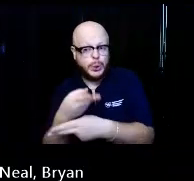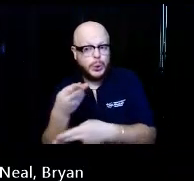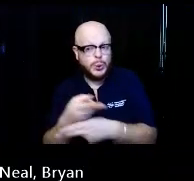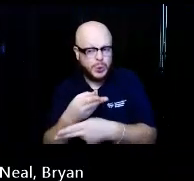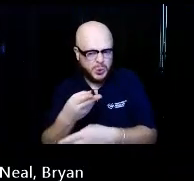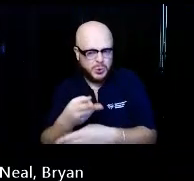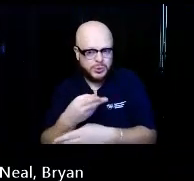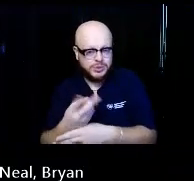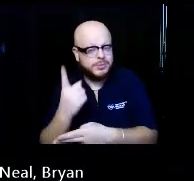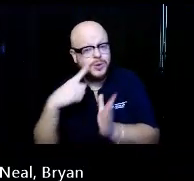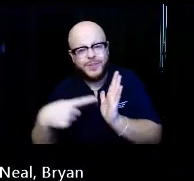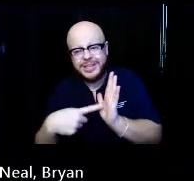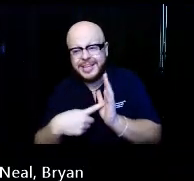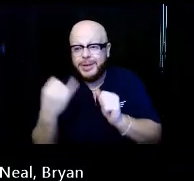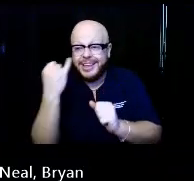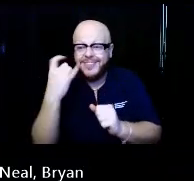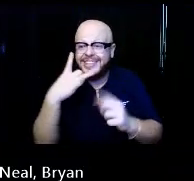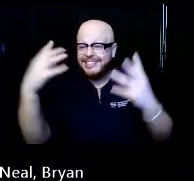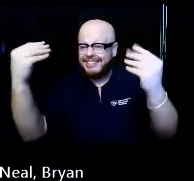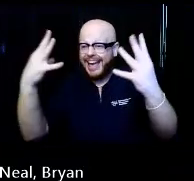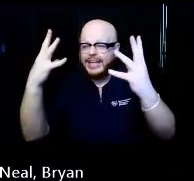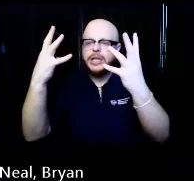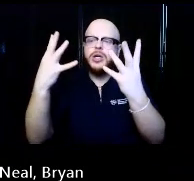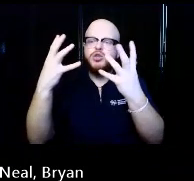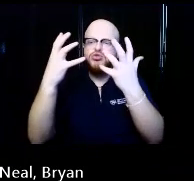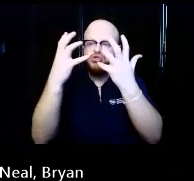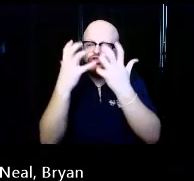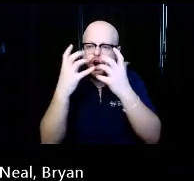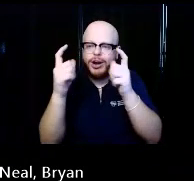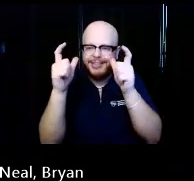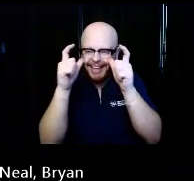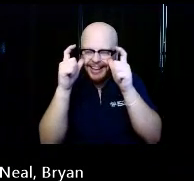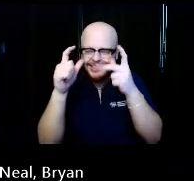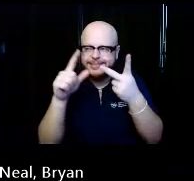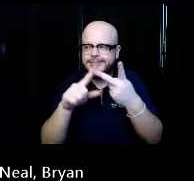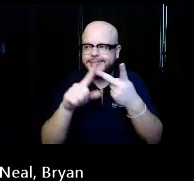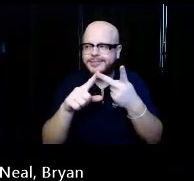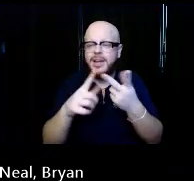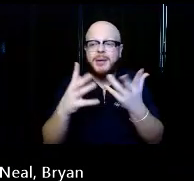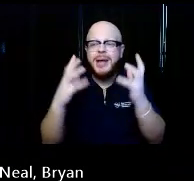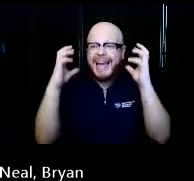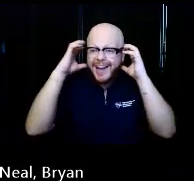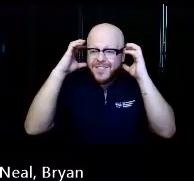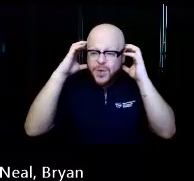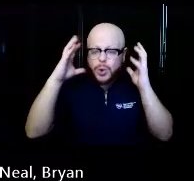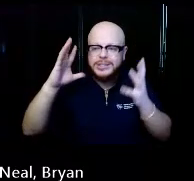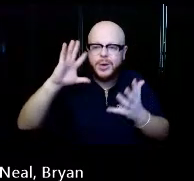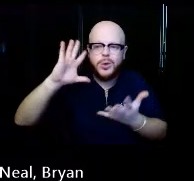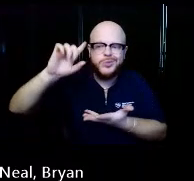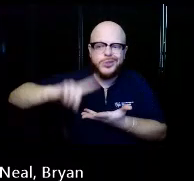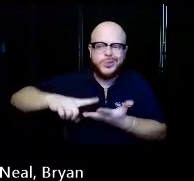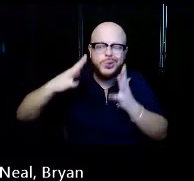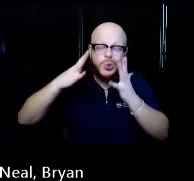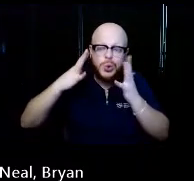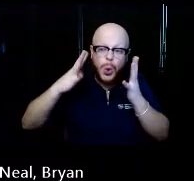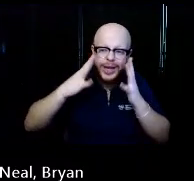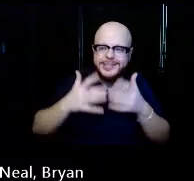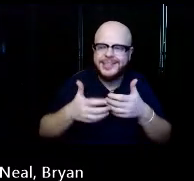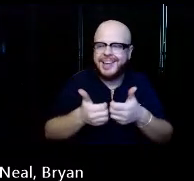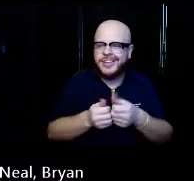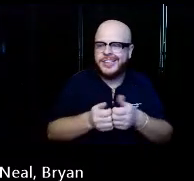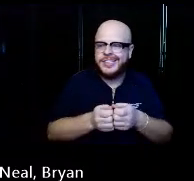tinted lenses, noise canceling earbuds, the fidget tools that we can use. So certainly a way to take a look at how